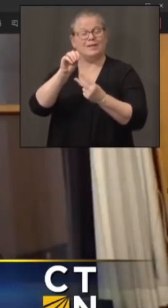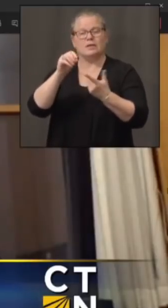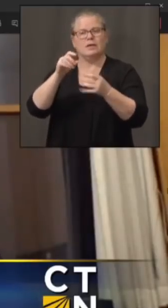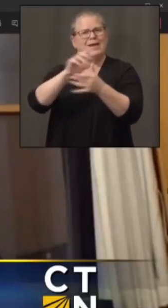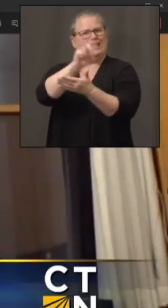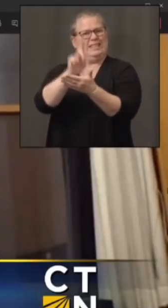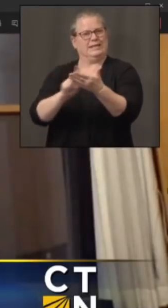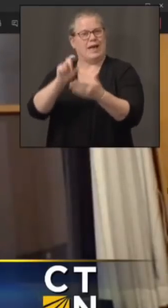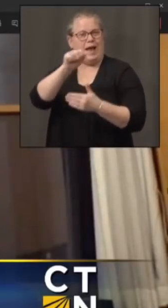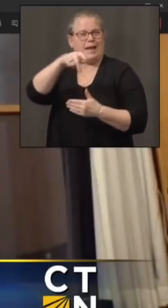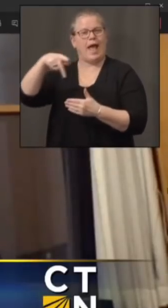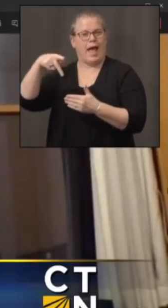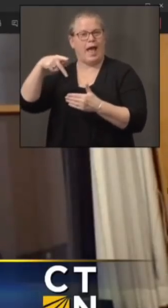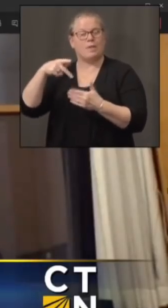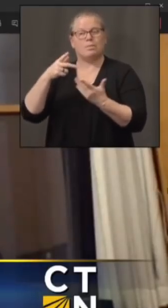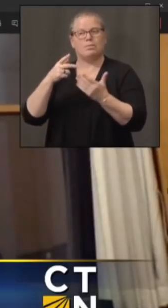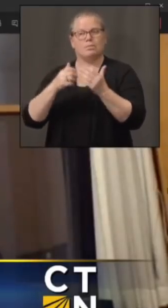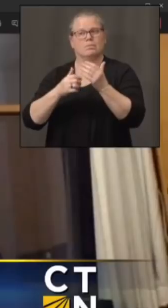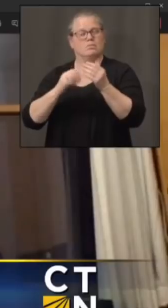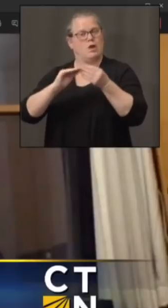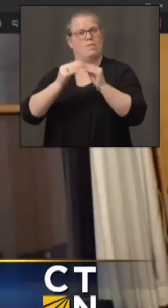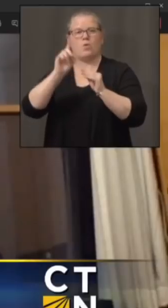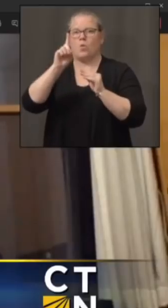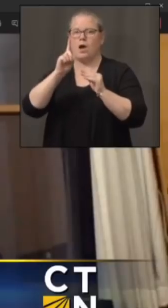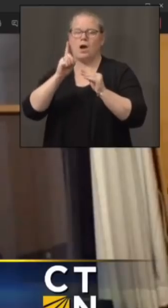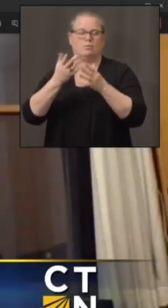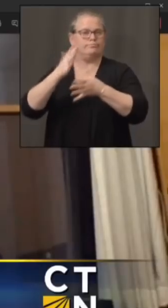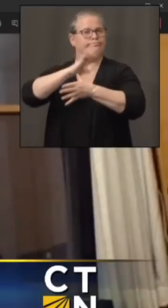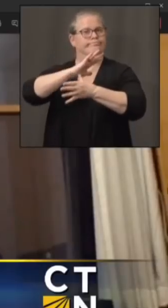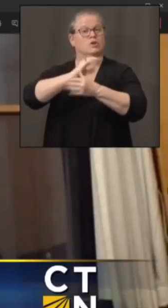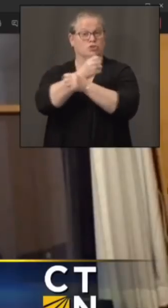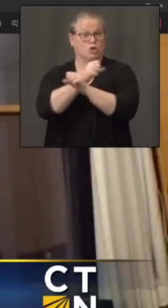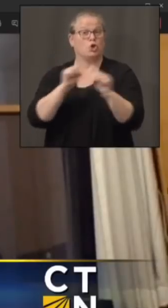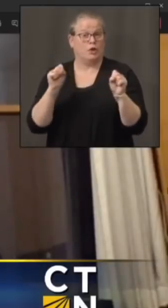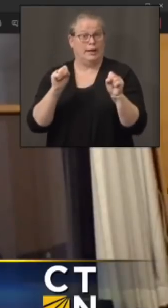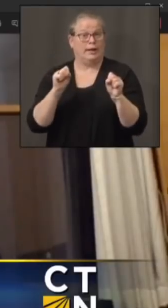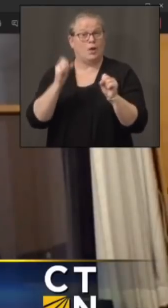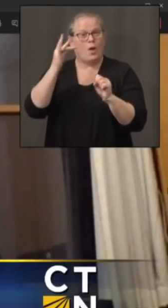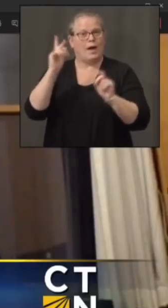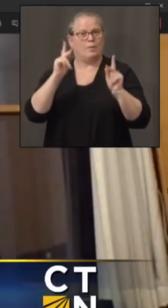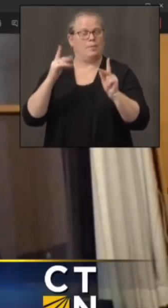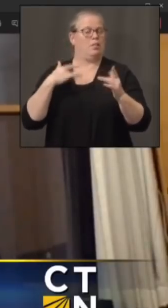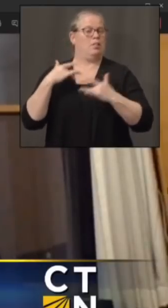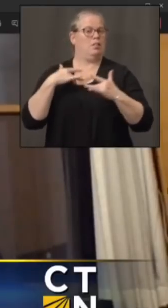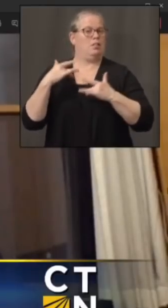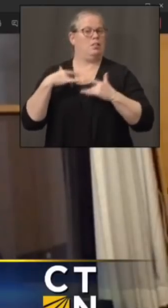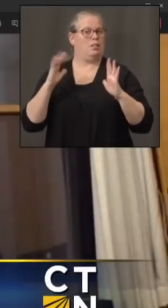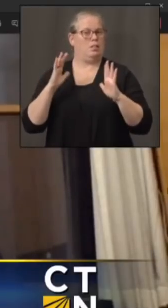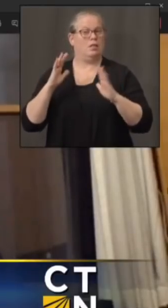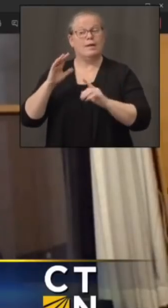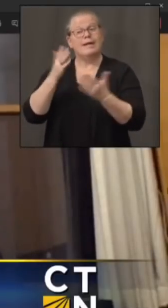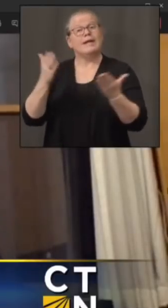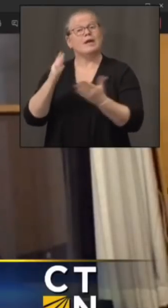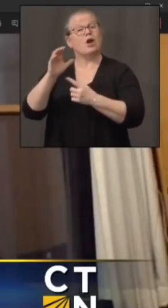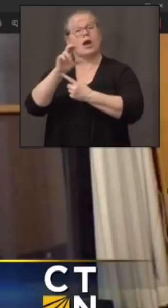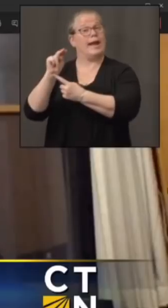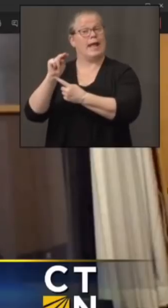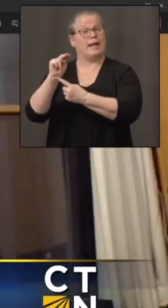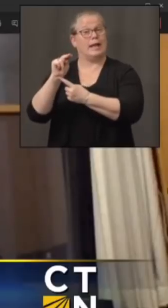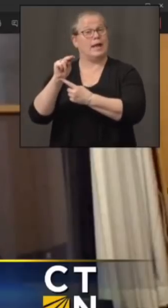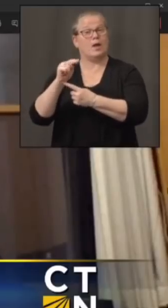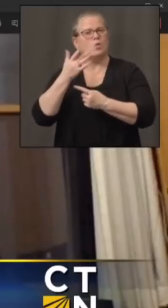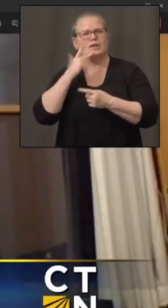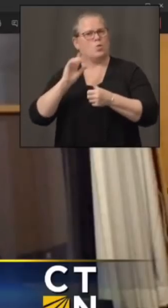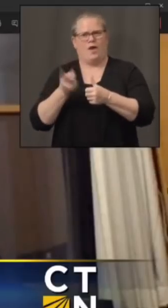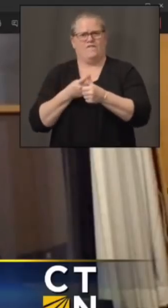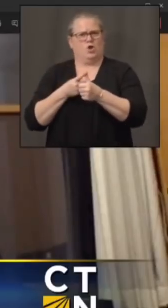those issues you just raised. And it's also a reason why in Connecticut, we did not want to be an early adopter. We wanted to wait and let, now 10 other states